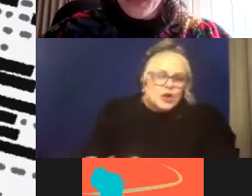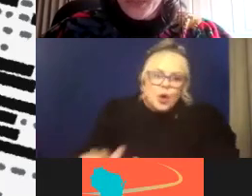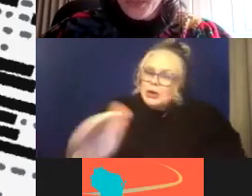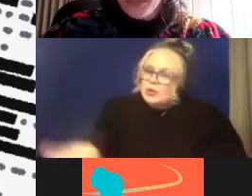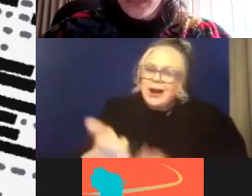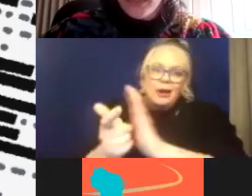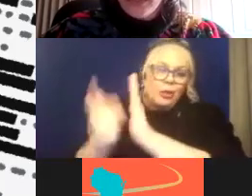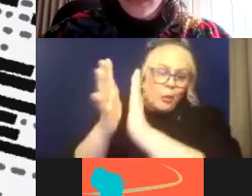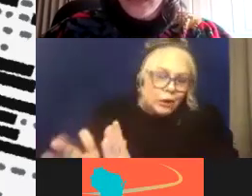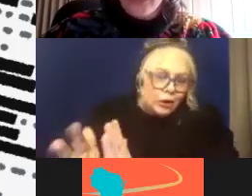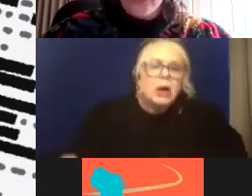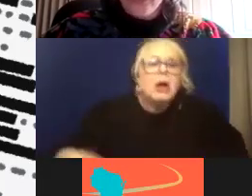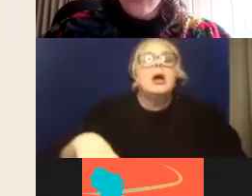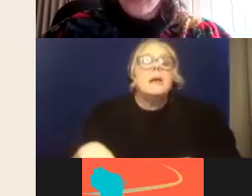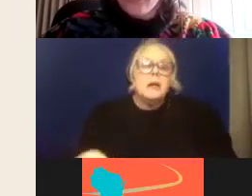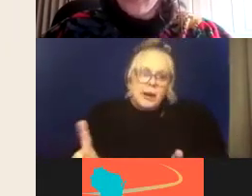lawyers.